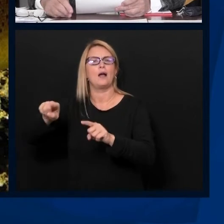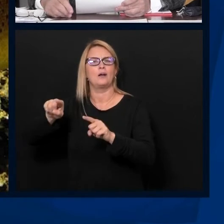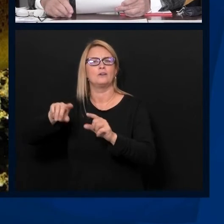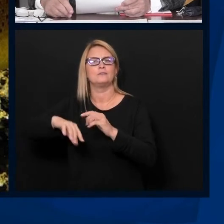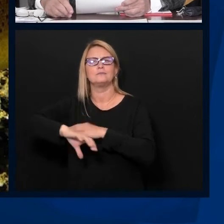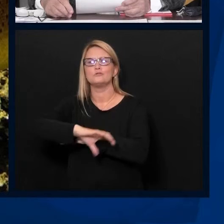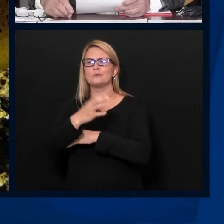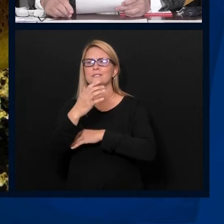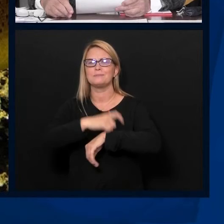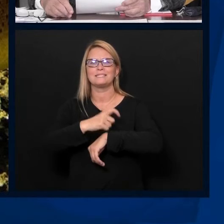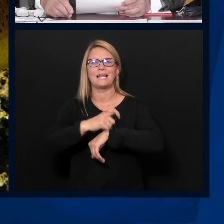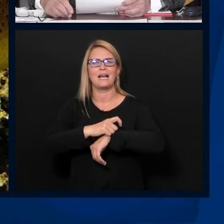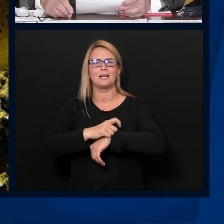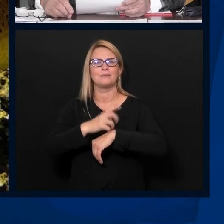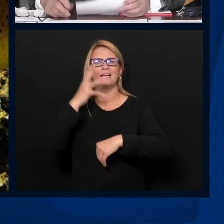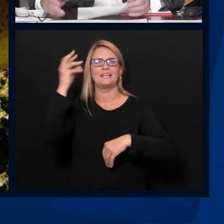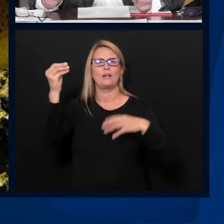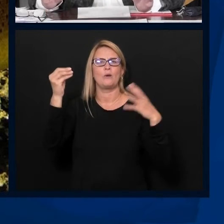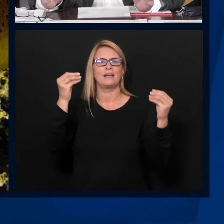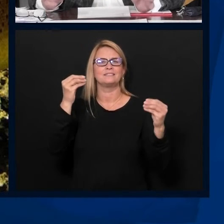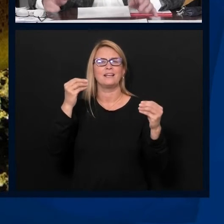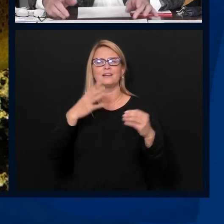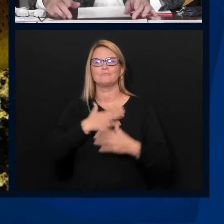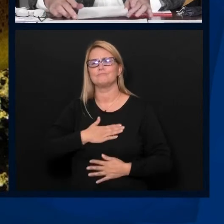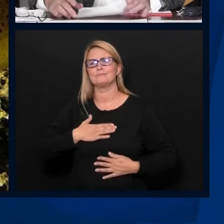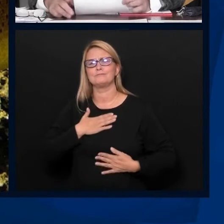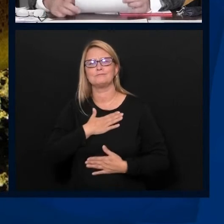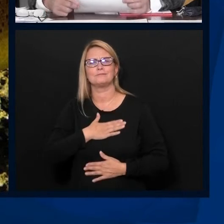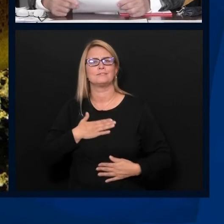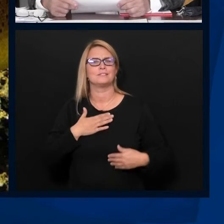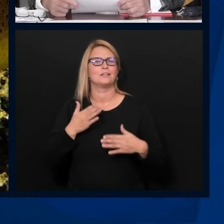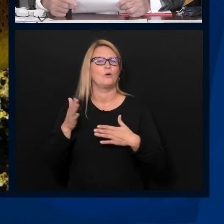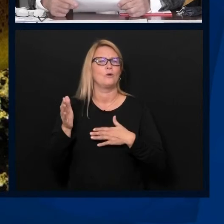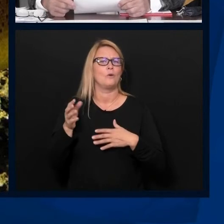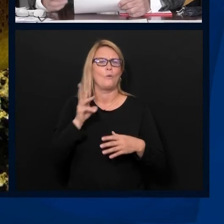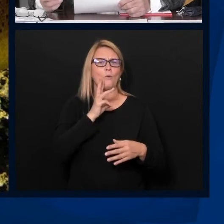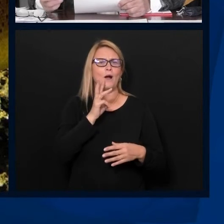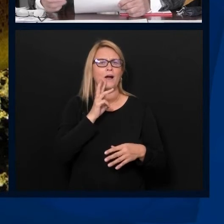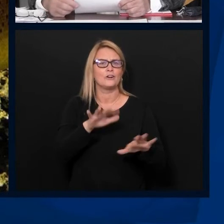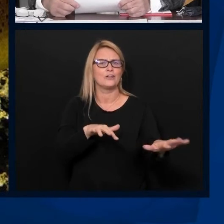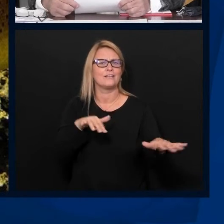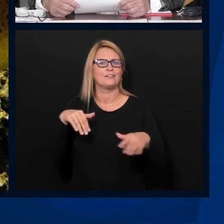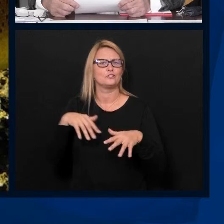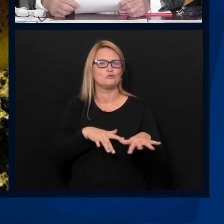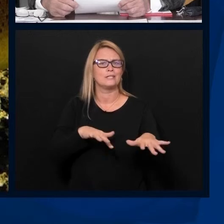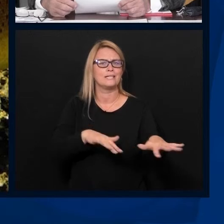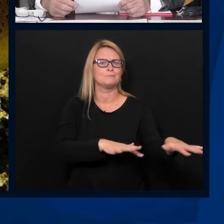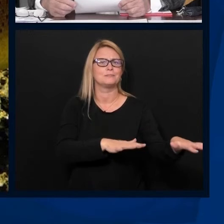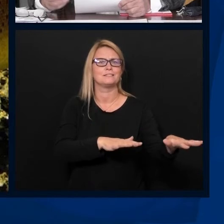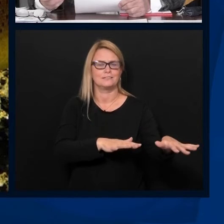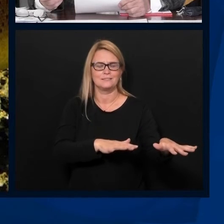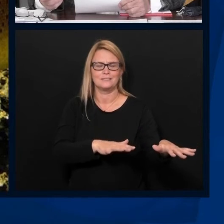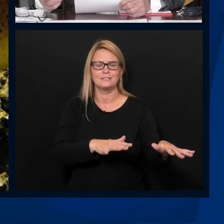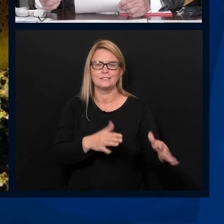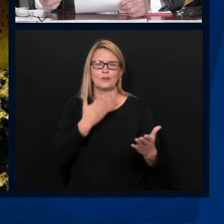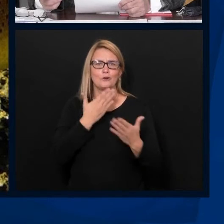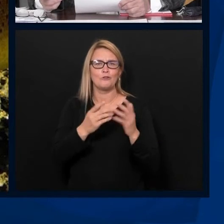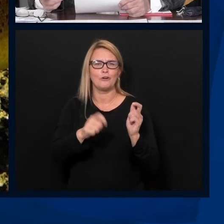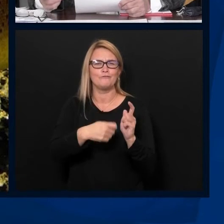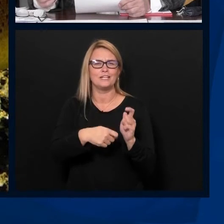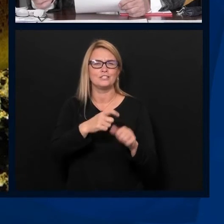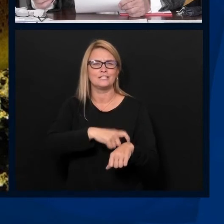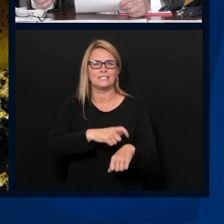and everything and enjoy some great fishing. There's plenty of water in our streams now. That makes for really good stuff. And there's a full list